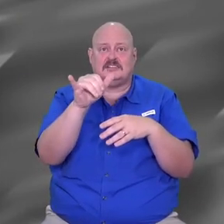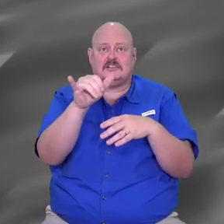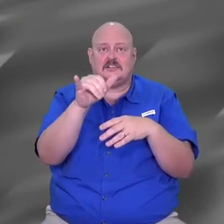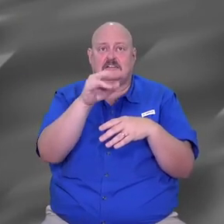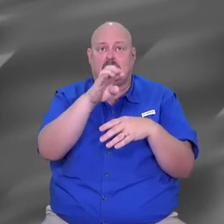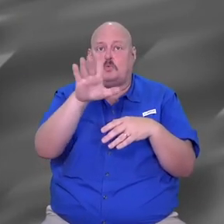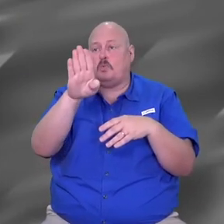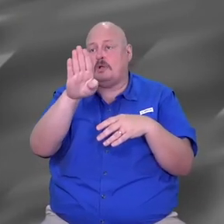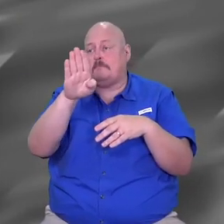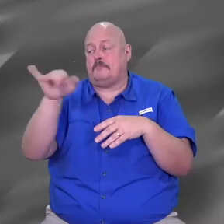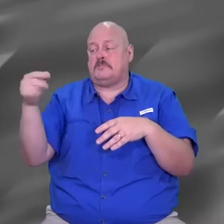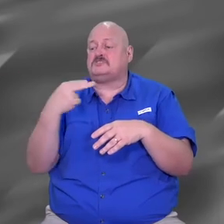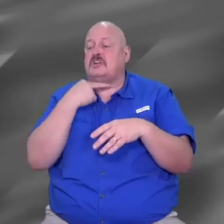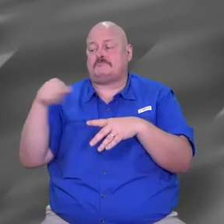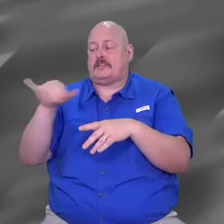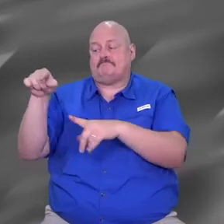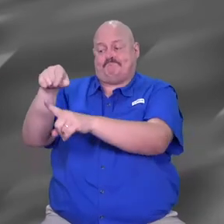they've weaved.